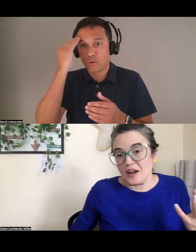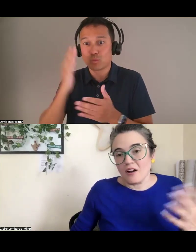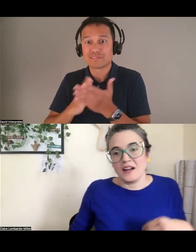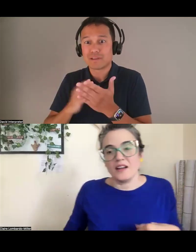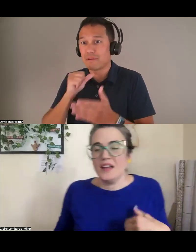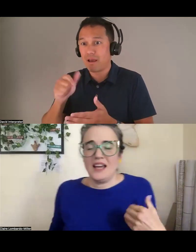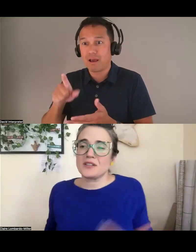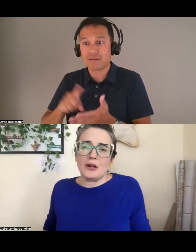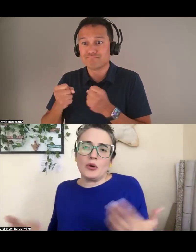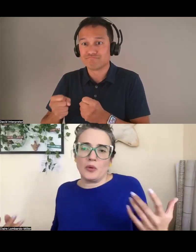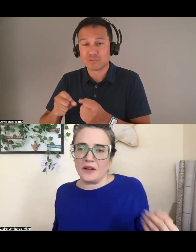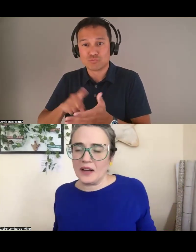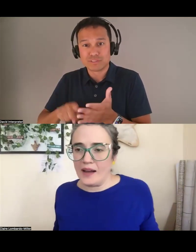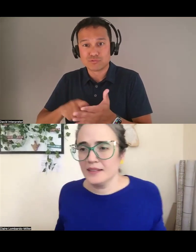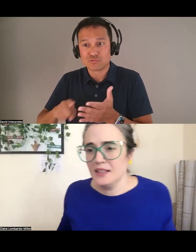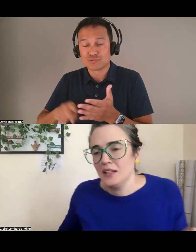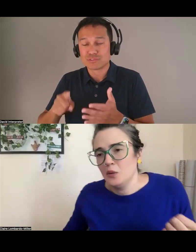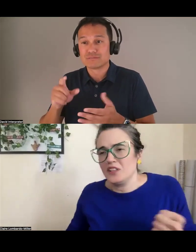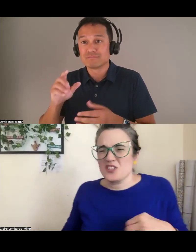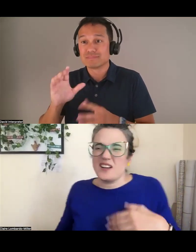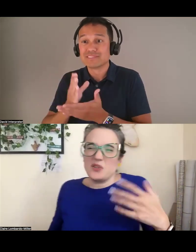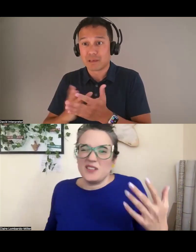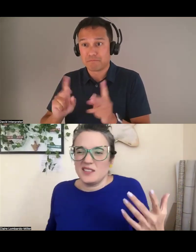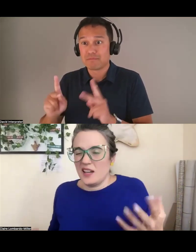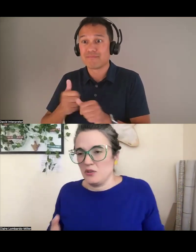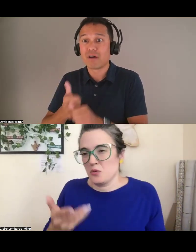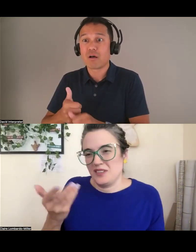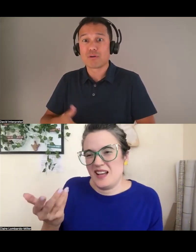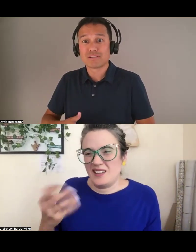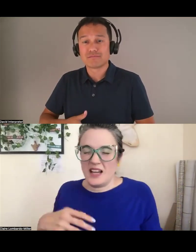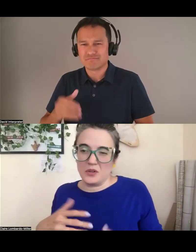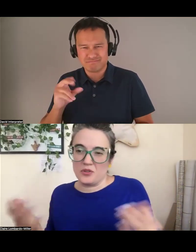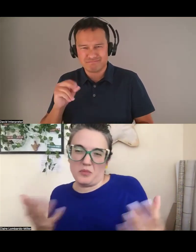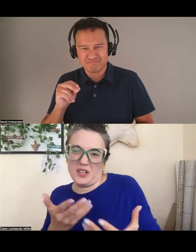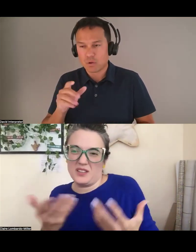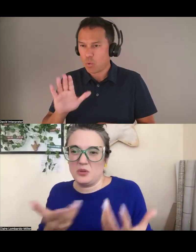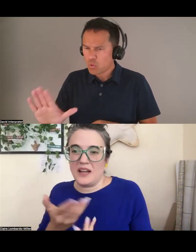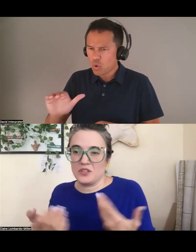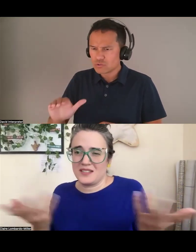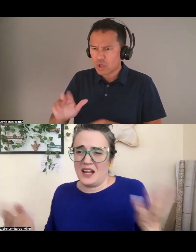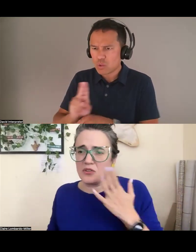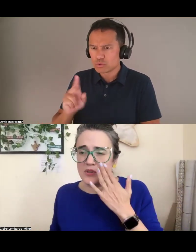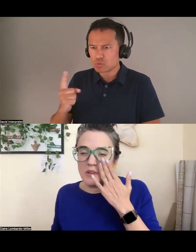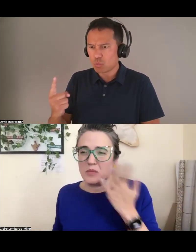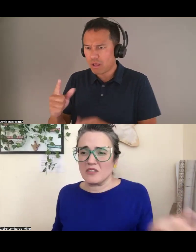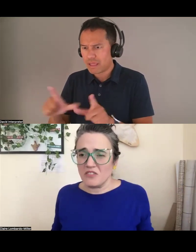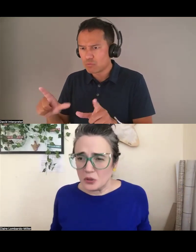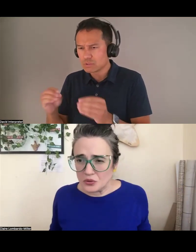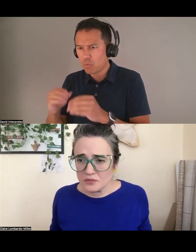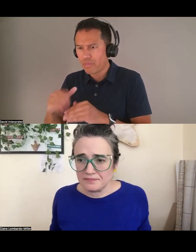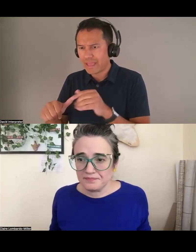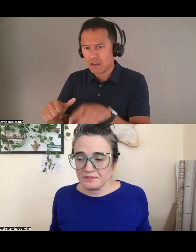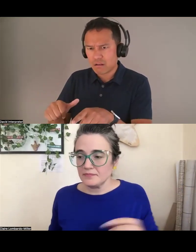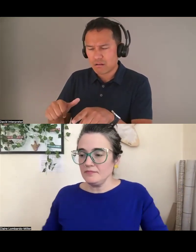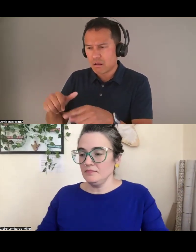particular area, and just kind of going with their gut. Well, your child's using this language more than that language, or they're putting the two languages together, so they must be